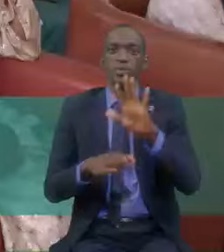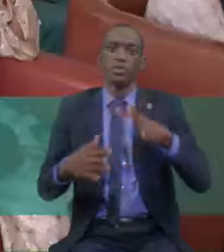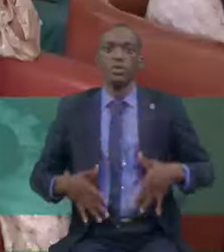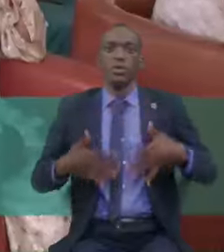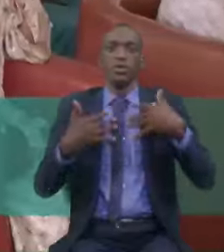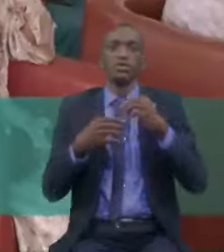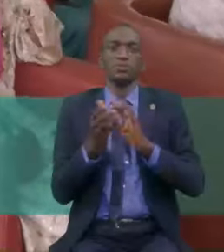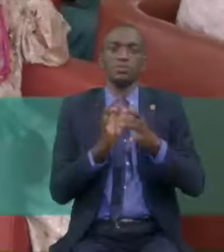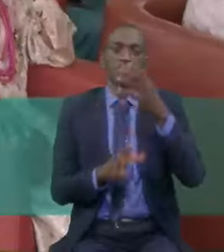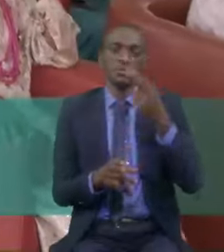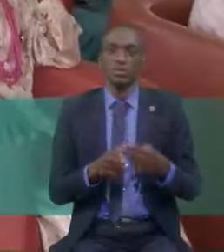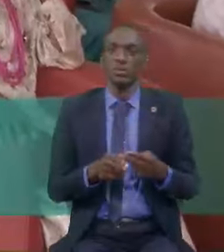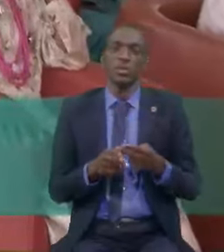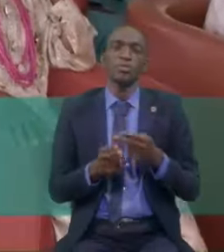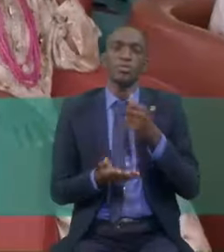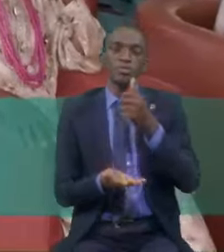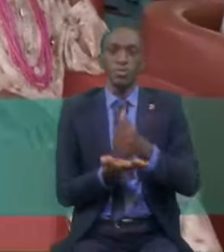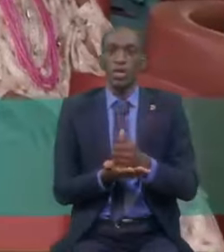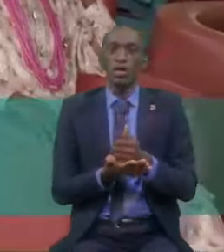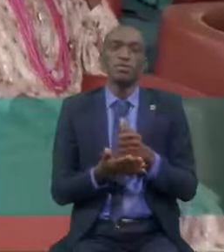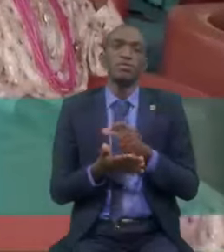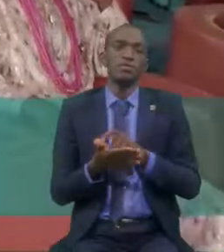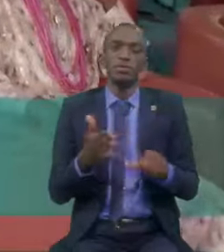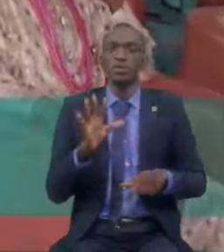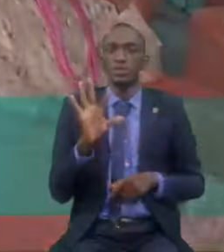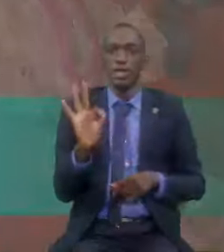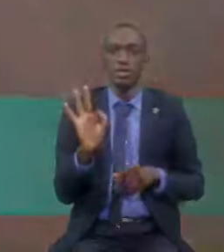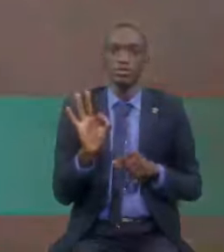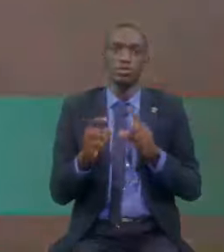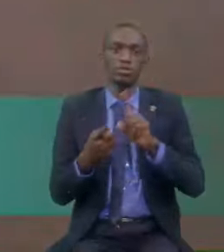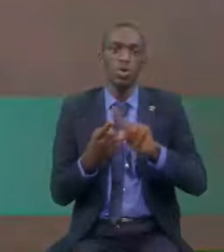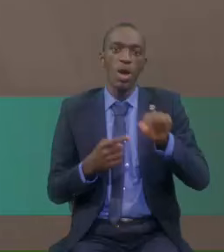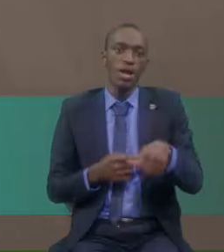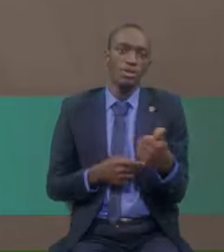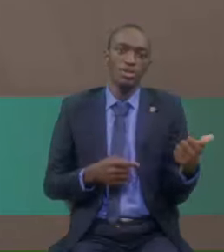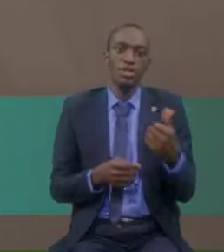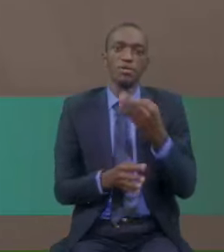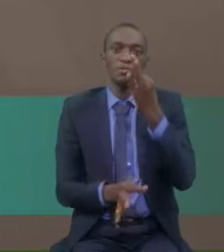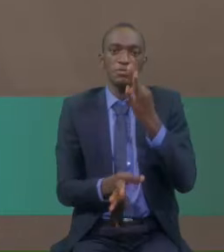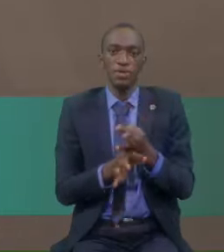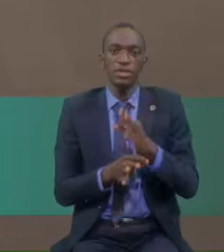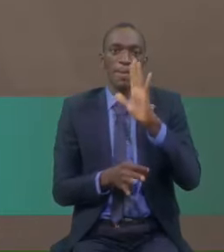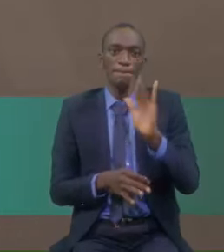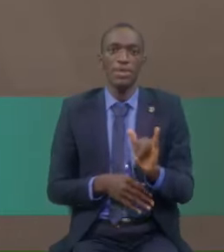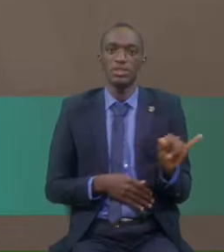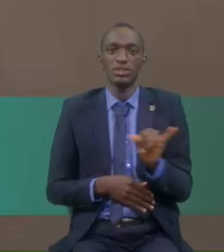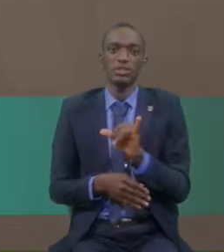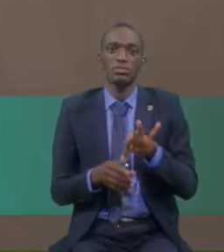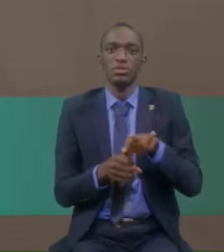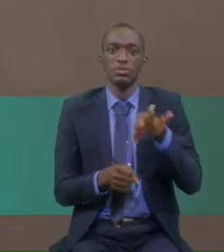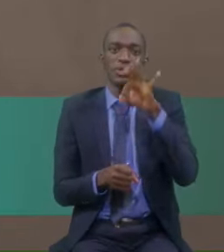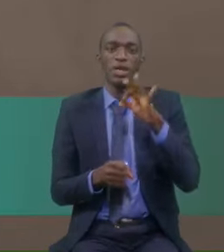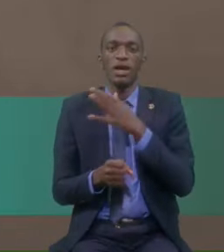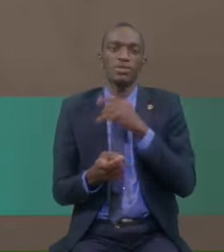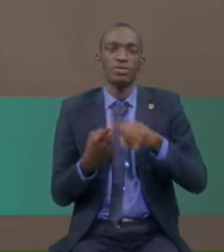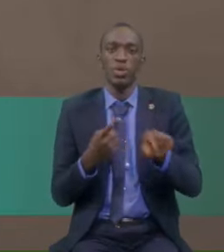9. In verse 9, to another faith by the same Spirit, to another the gifts